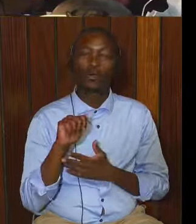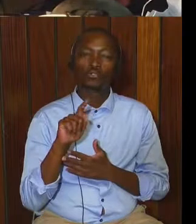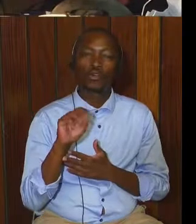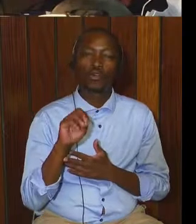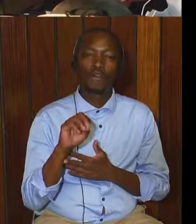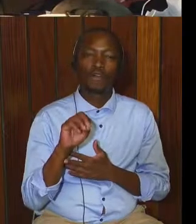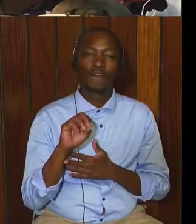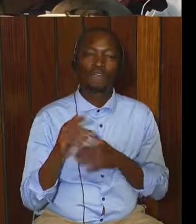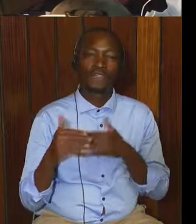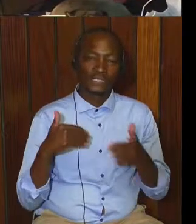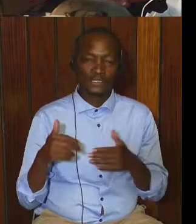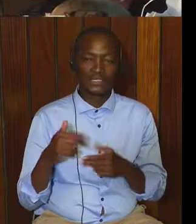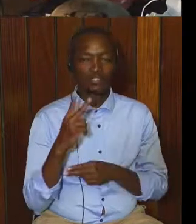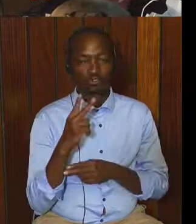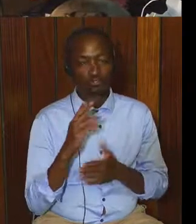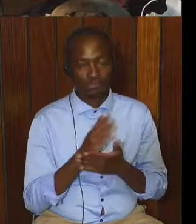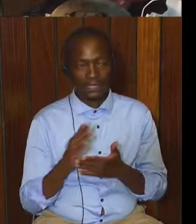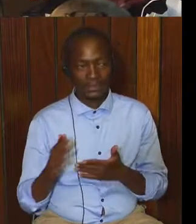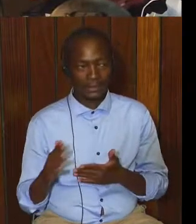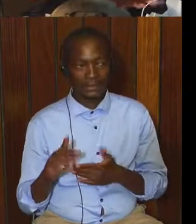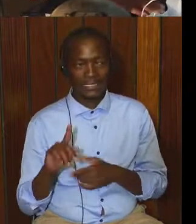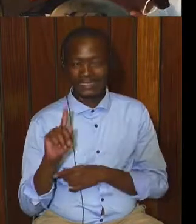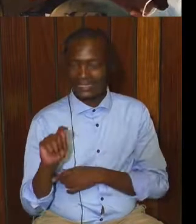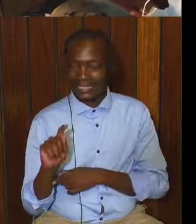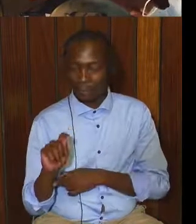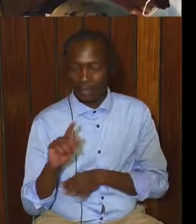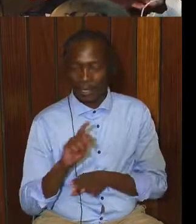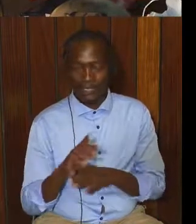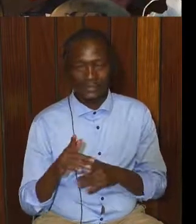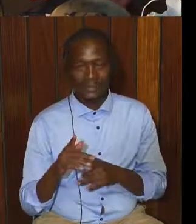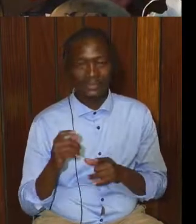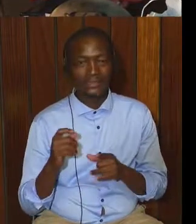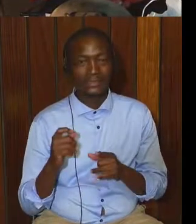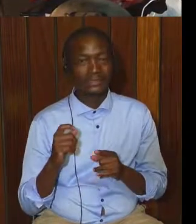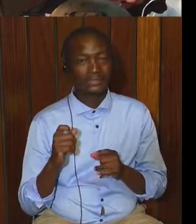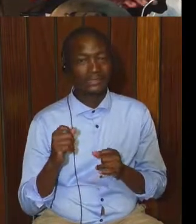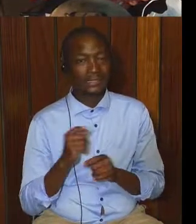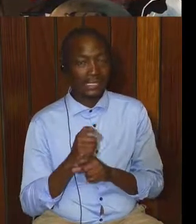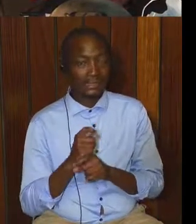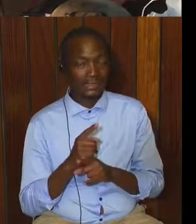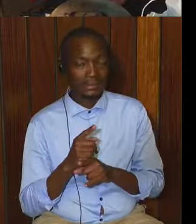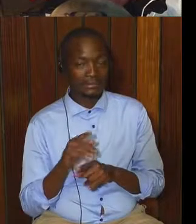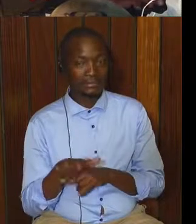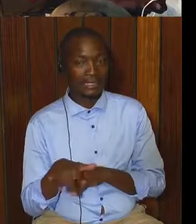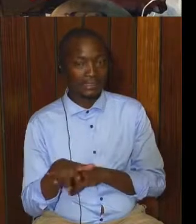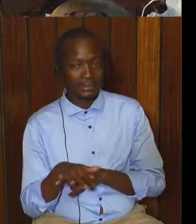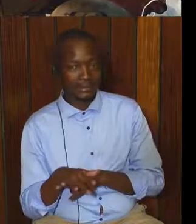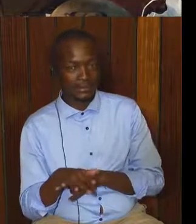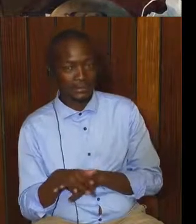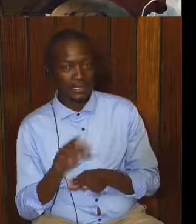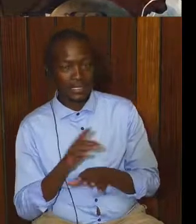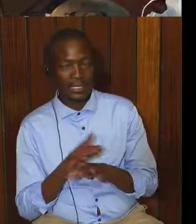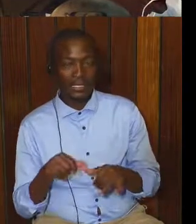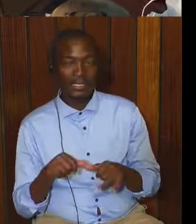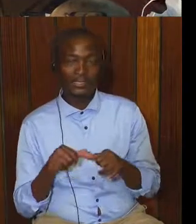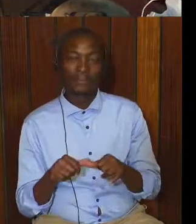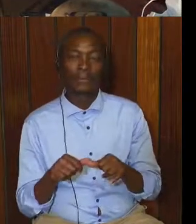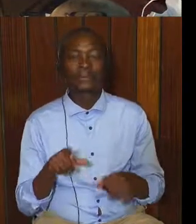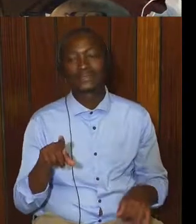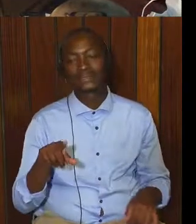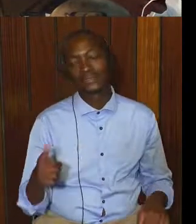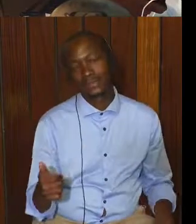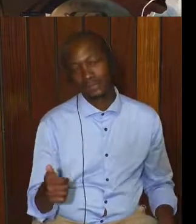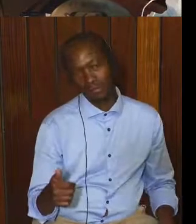basically into two parts: the temporary taxi facility and then the permanent one.